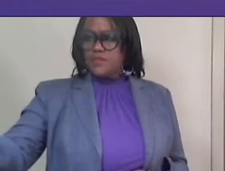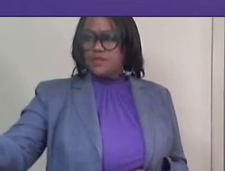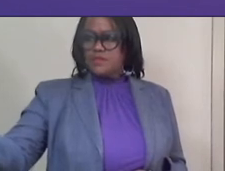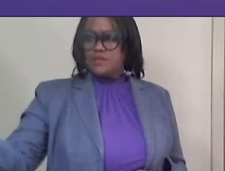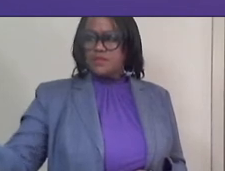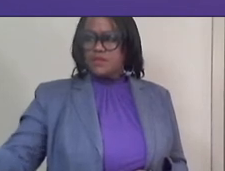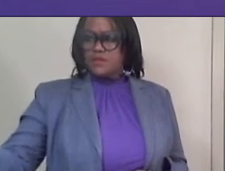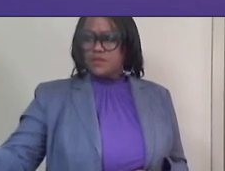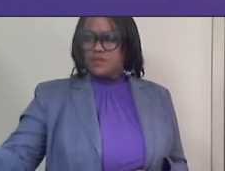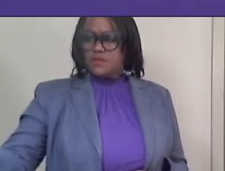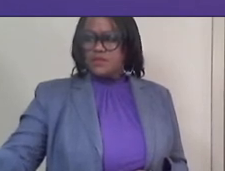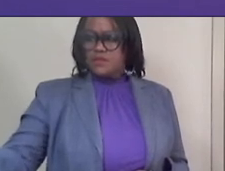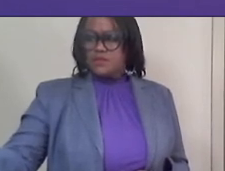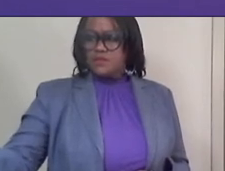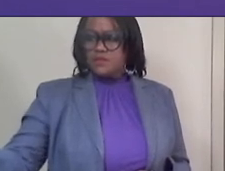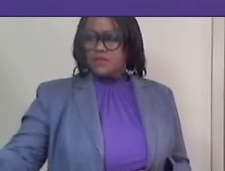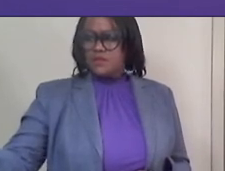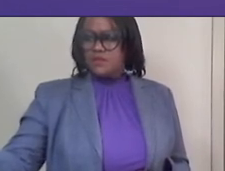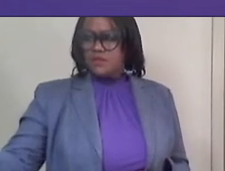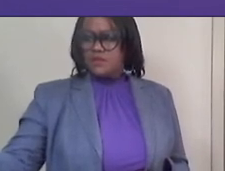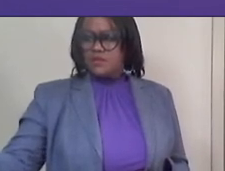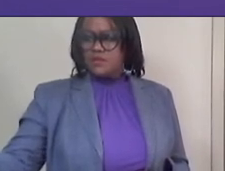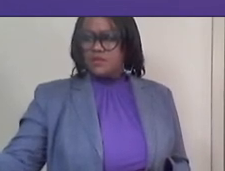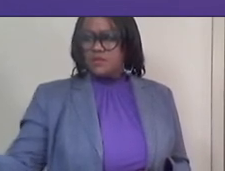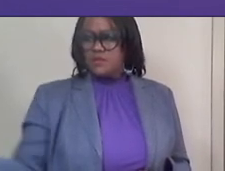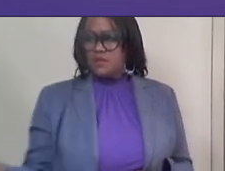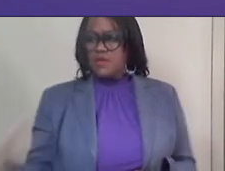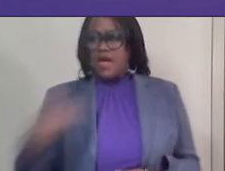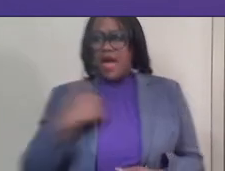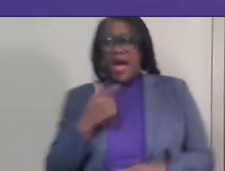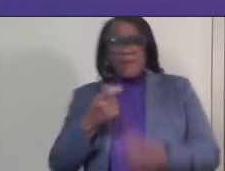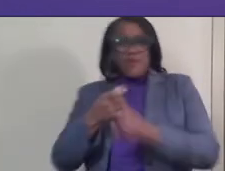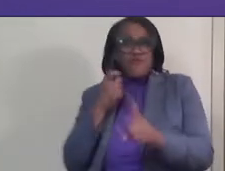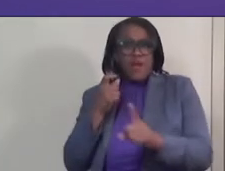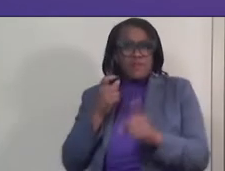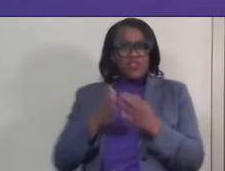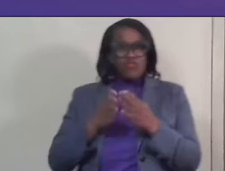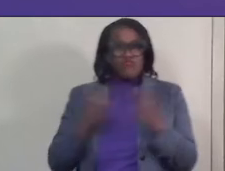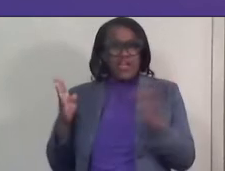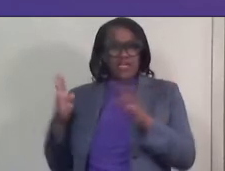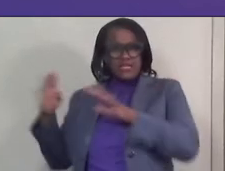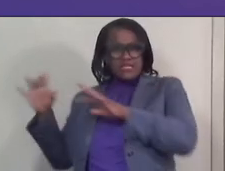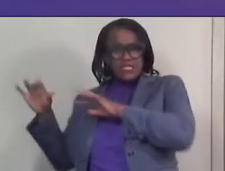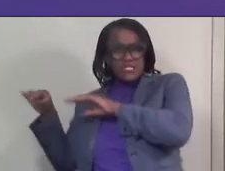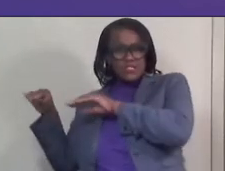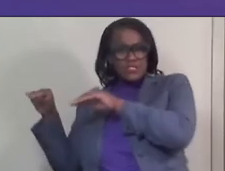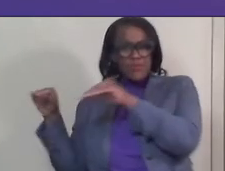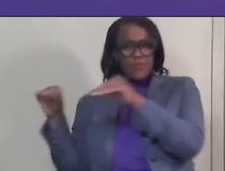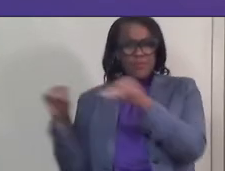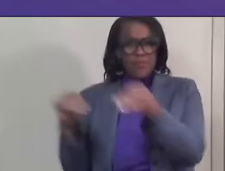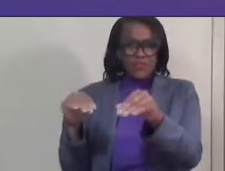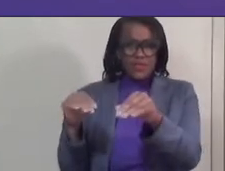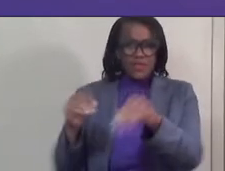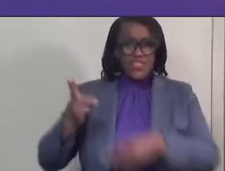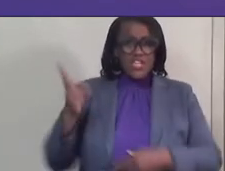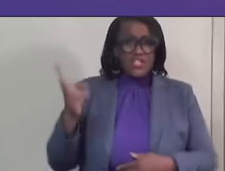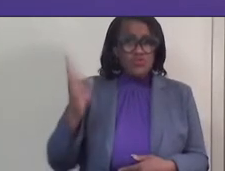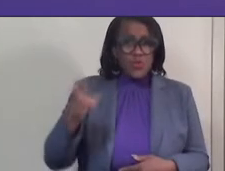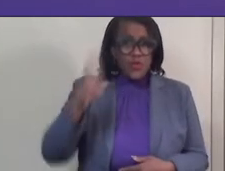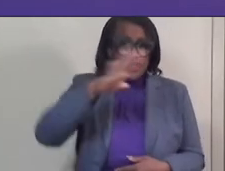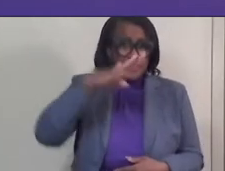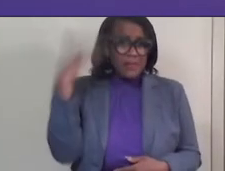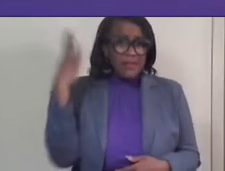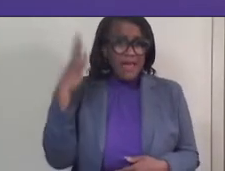I am from the Great Migration, the historically Black neighborhood of